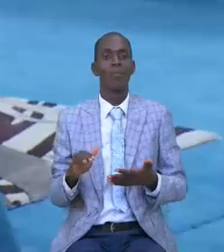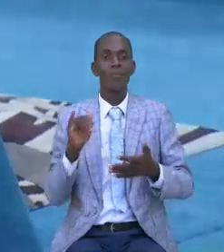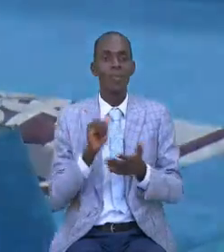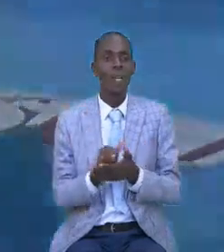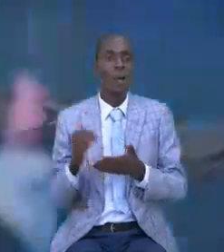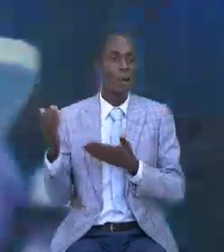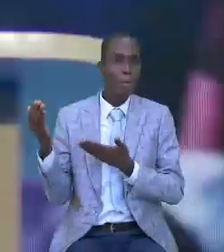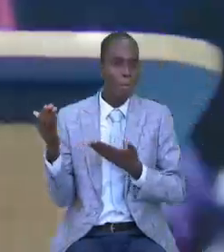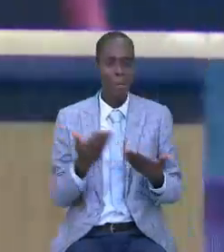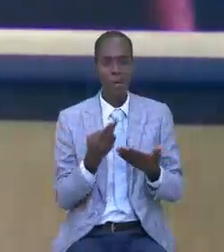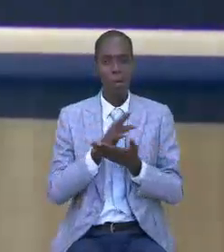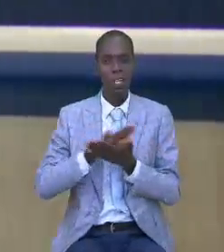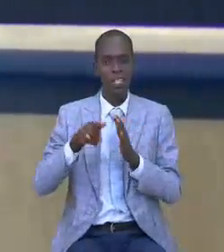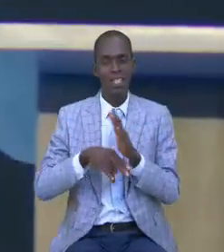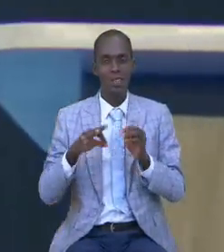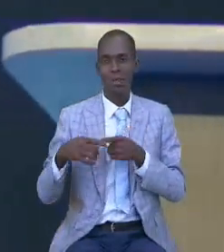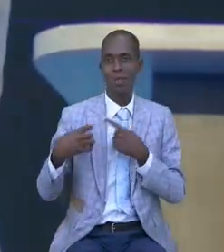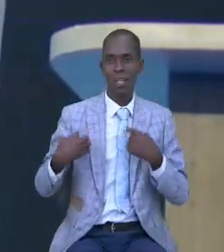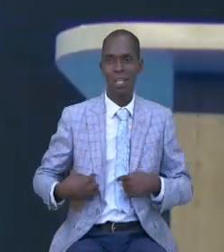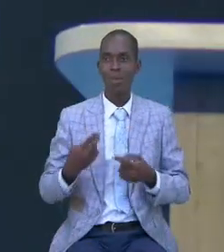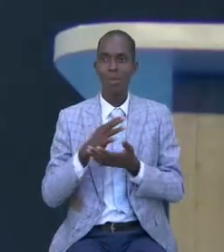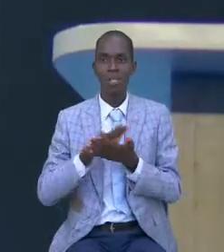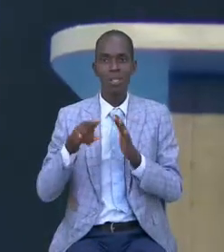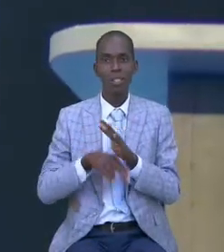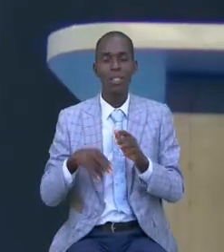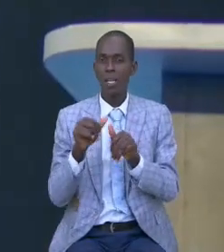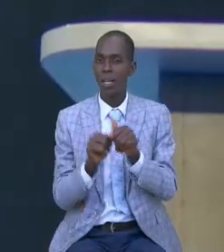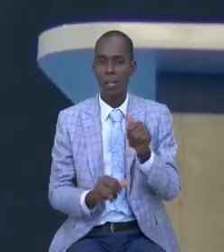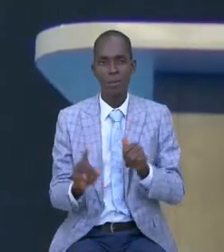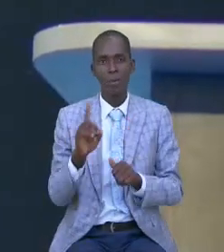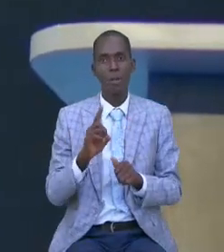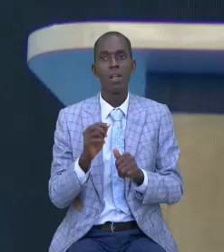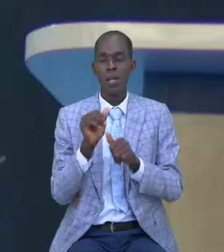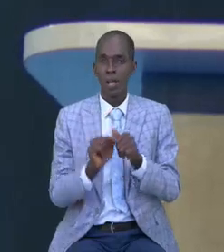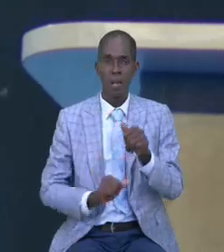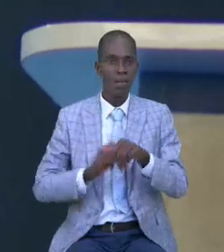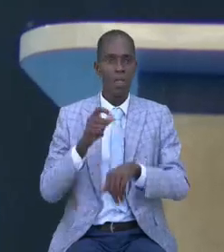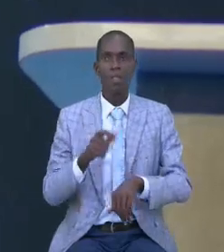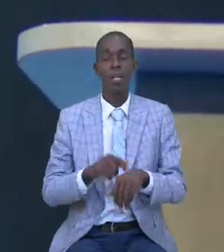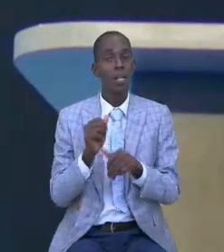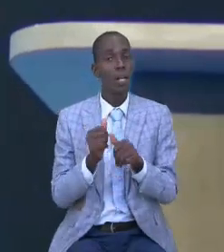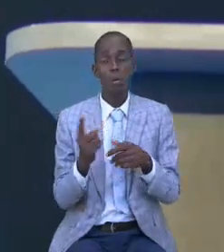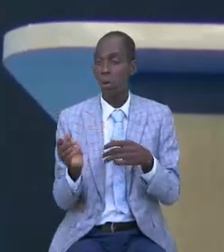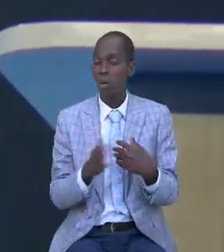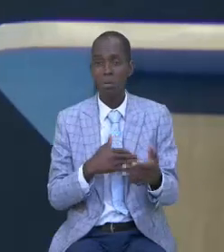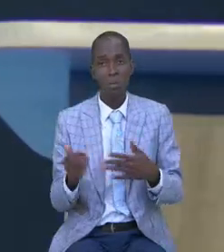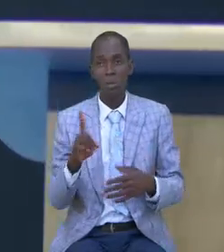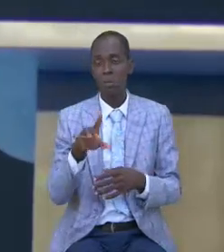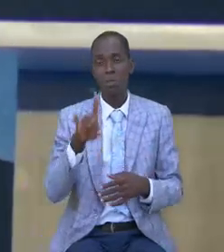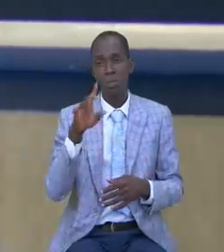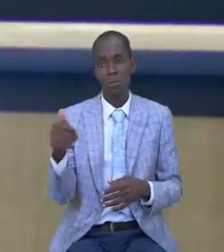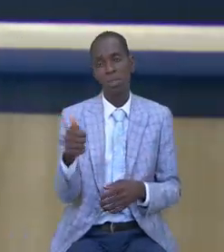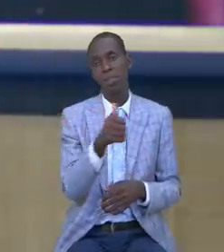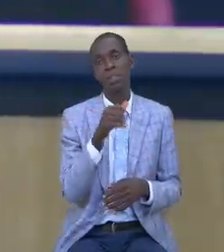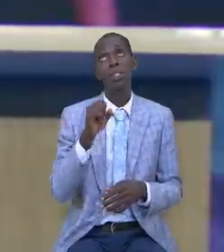brings holiness of heart, holiness everywhere, every time, wherever we find ourselves.